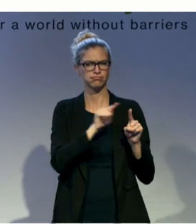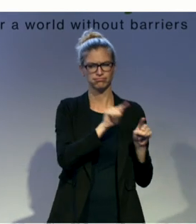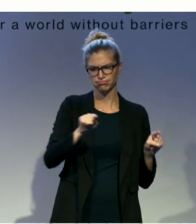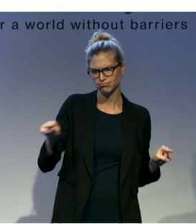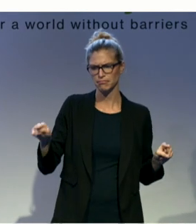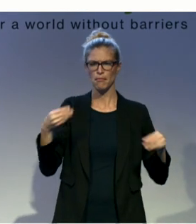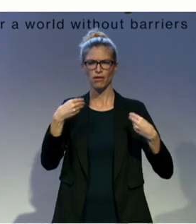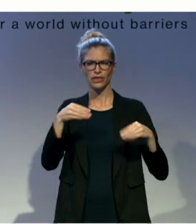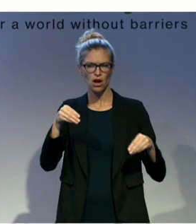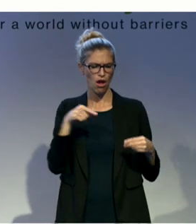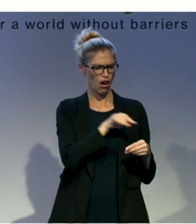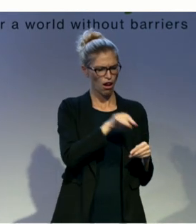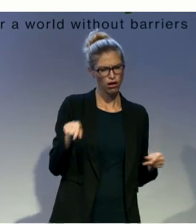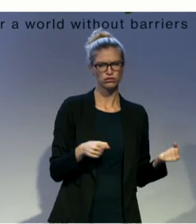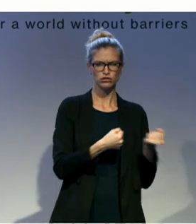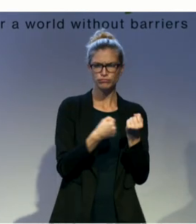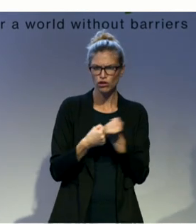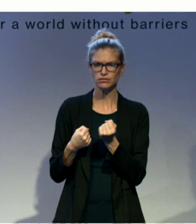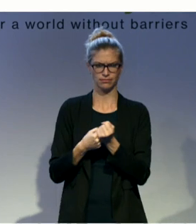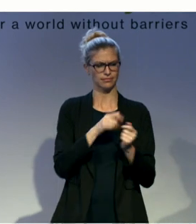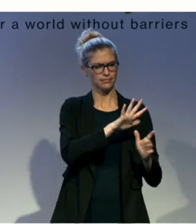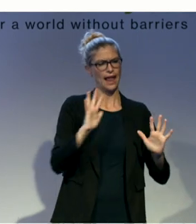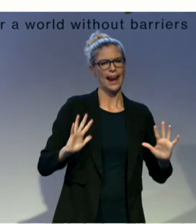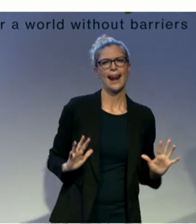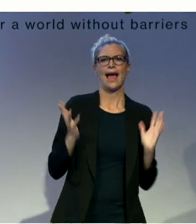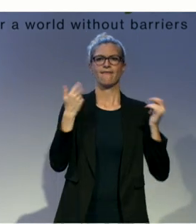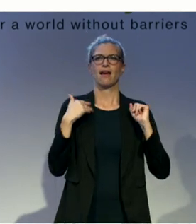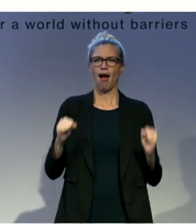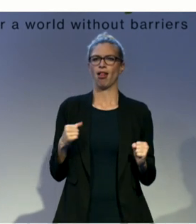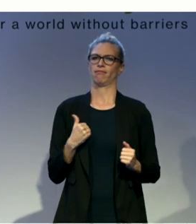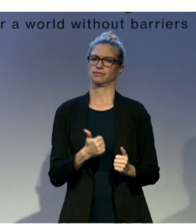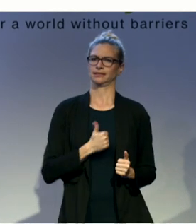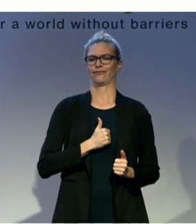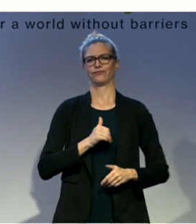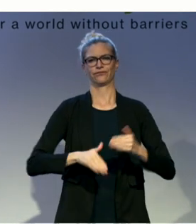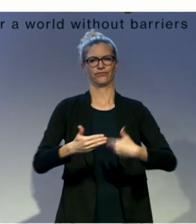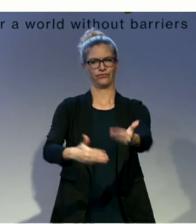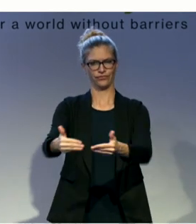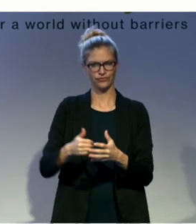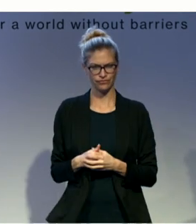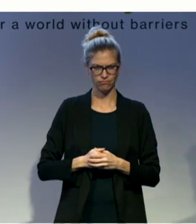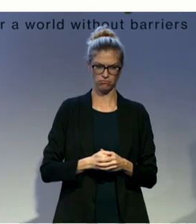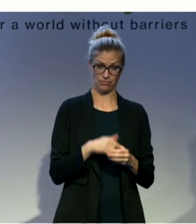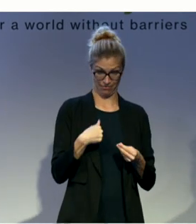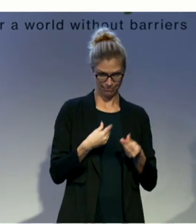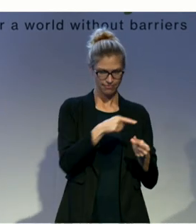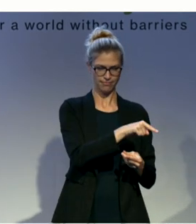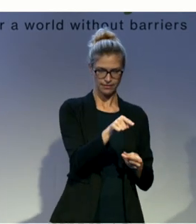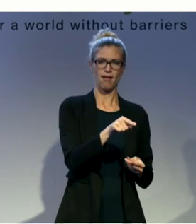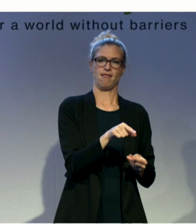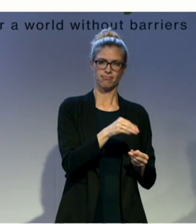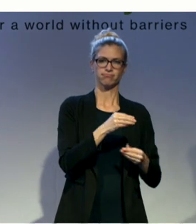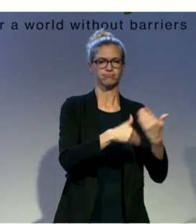enable independent living. Together with our users and taking their specific needs into account, we are also trying to